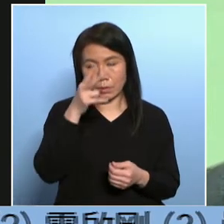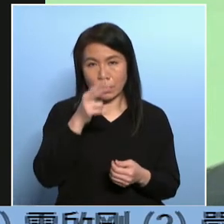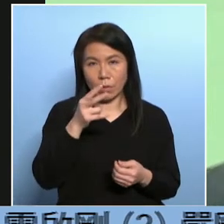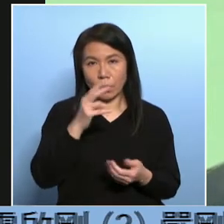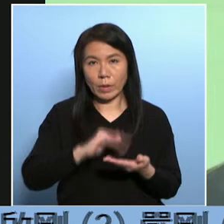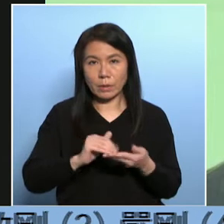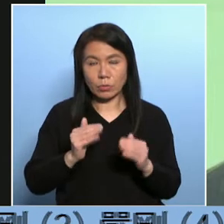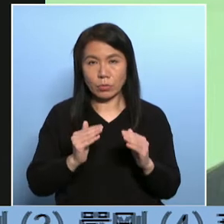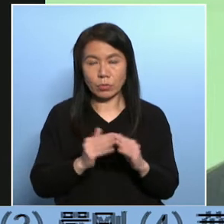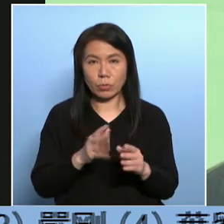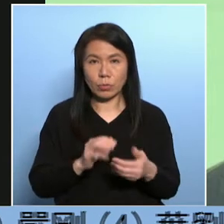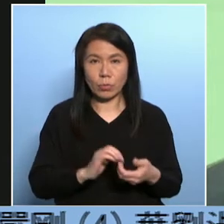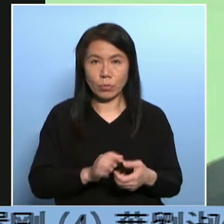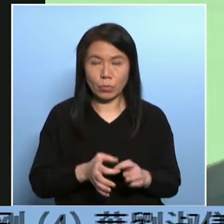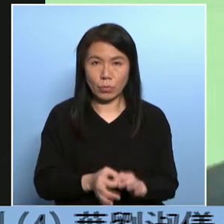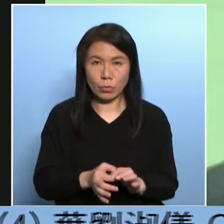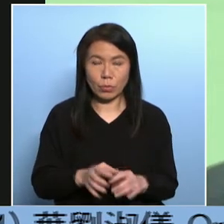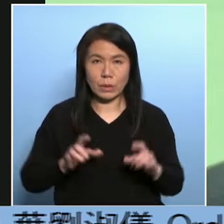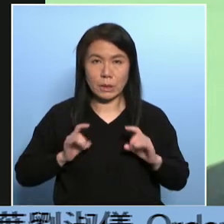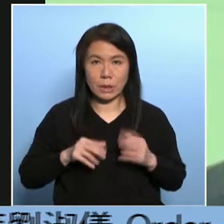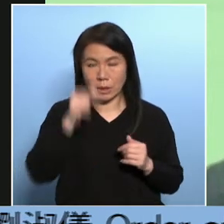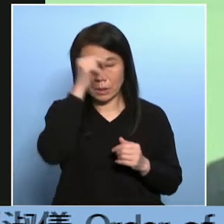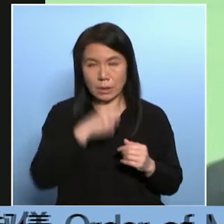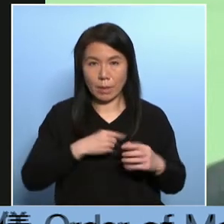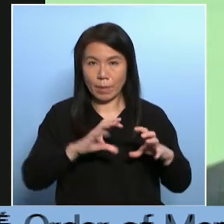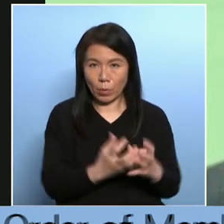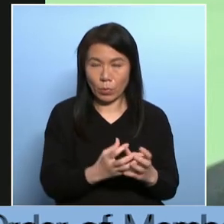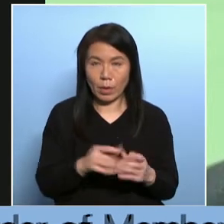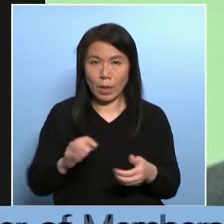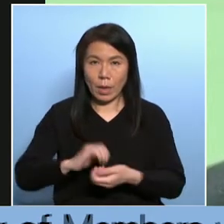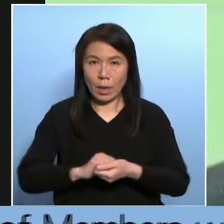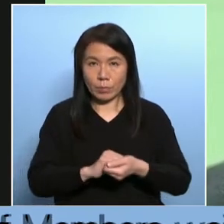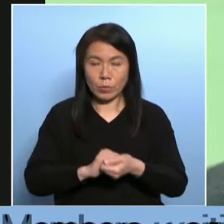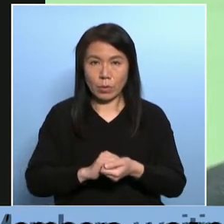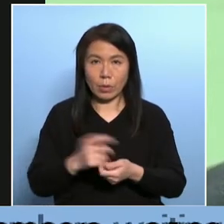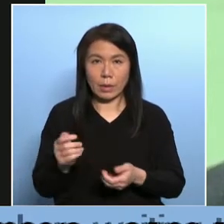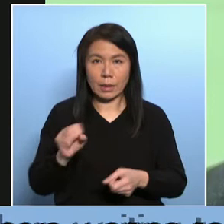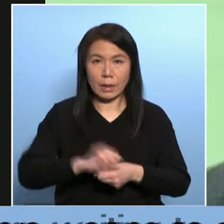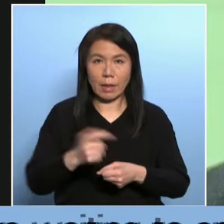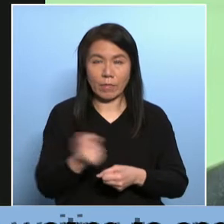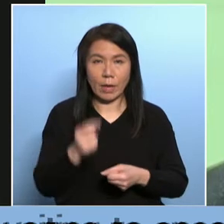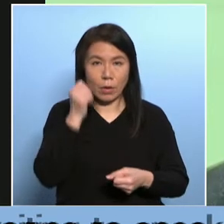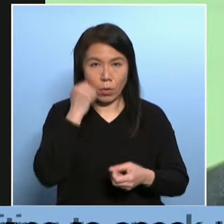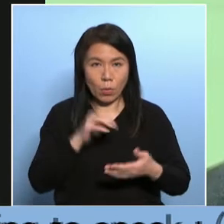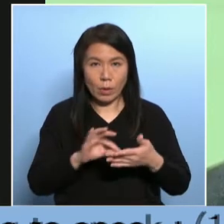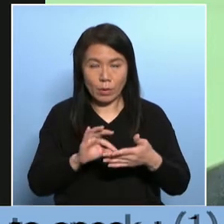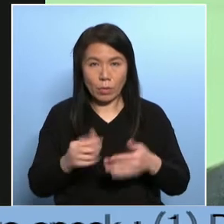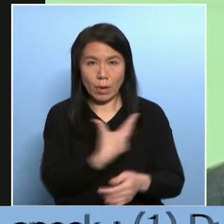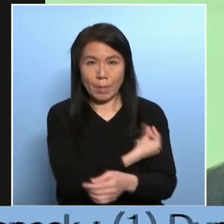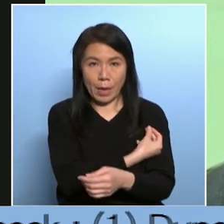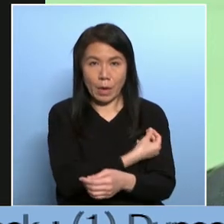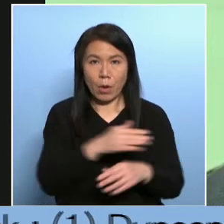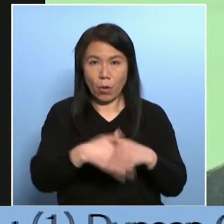my wholehearted support to the administration. I've also written to the doctors' associations and so